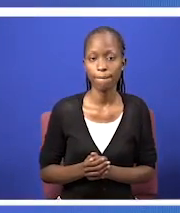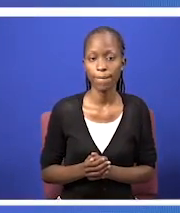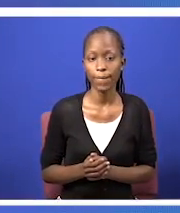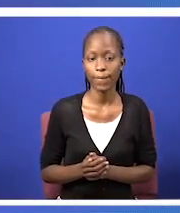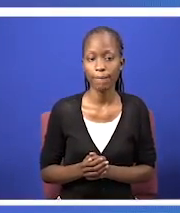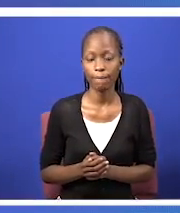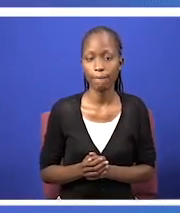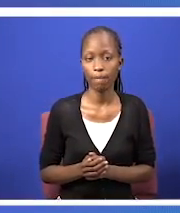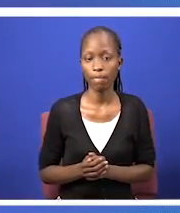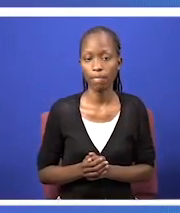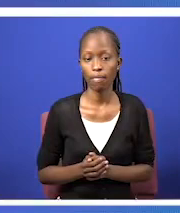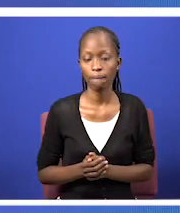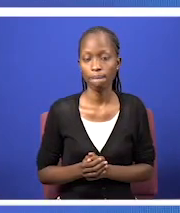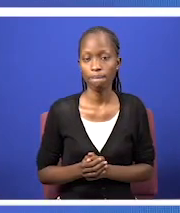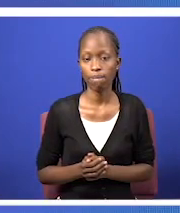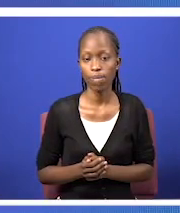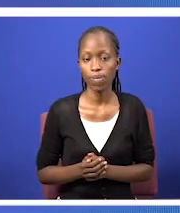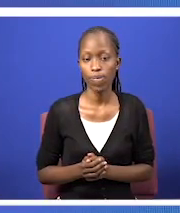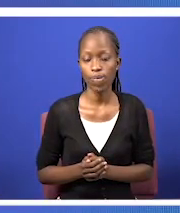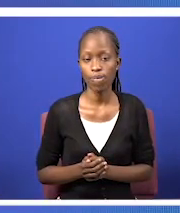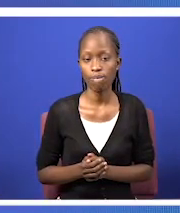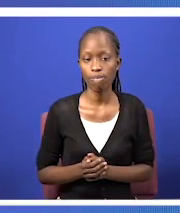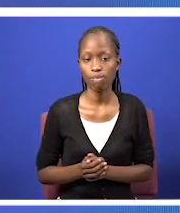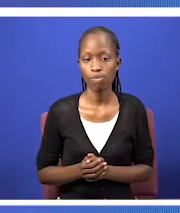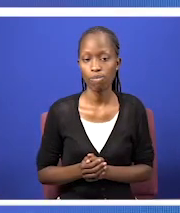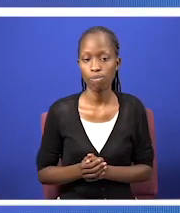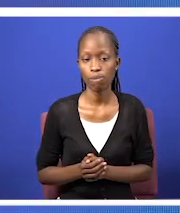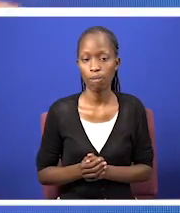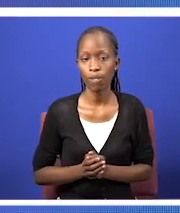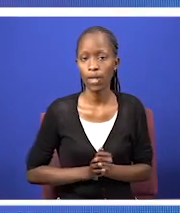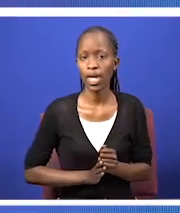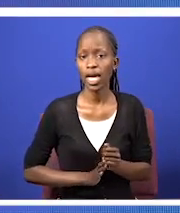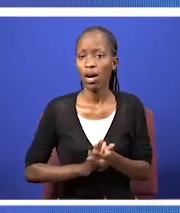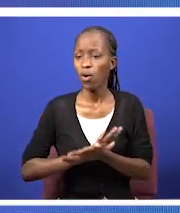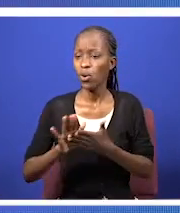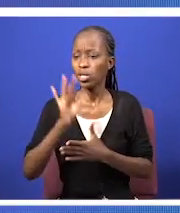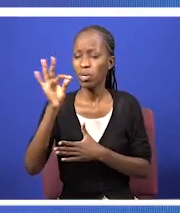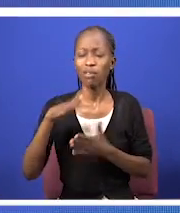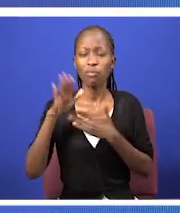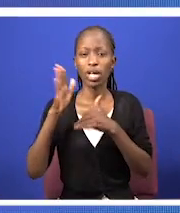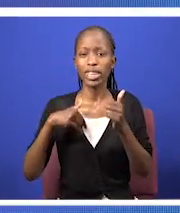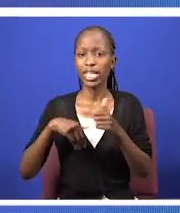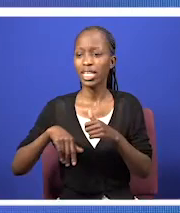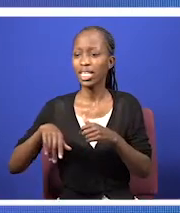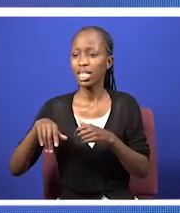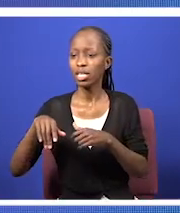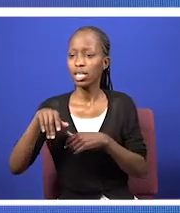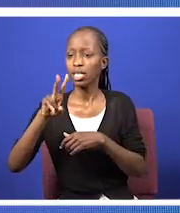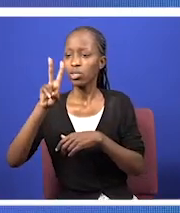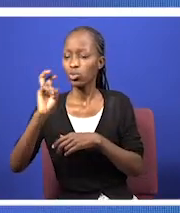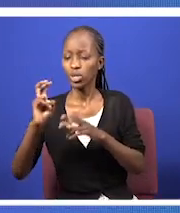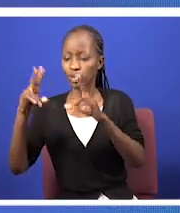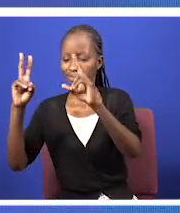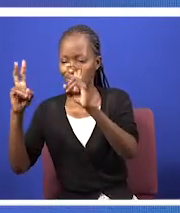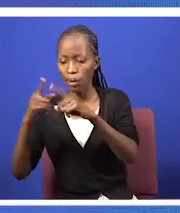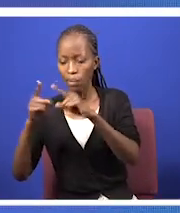look at three titles given for the Holy Spirit. There are more than 20 titles given for him in the whole of the Bible. And we're going to look